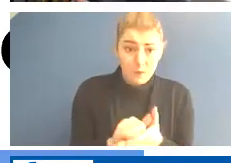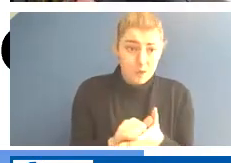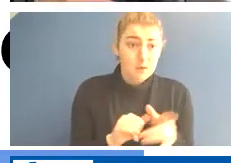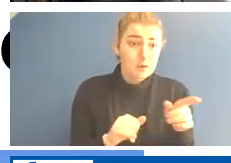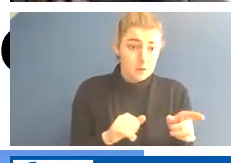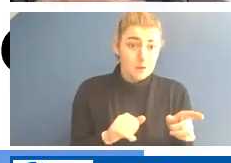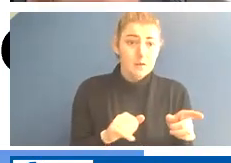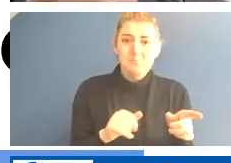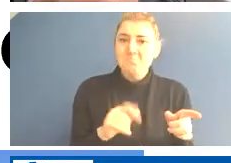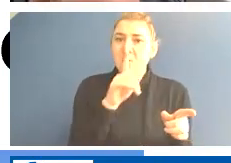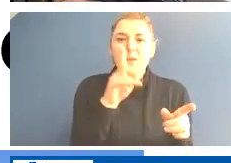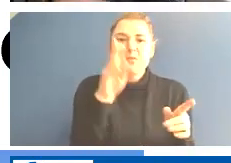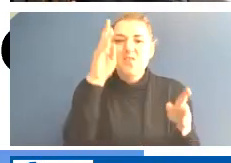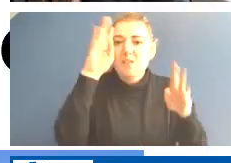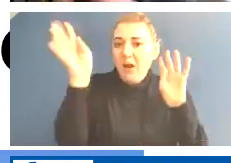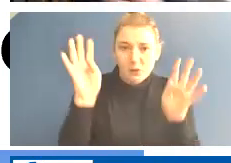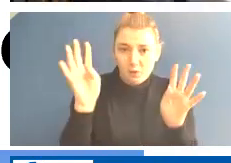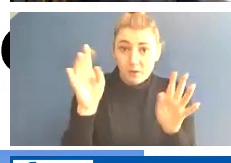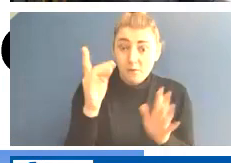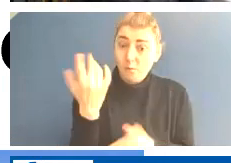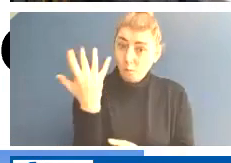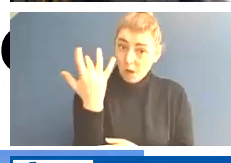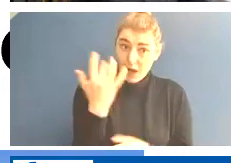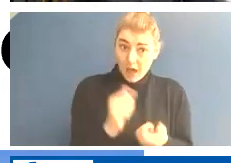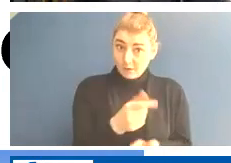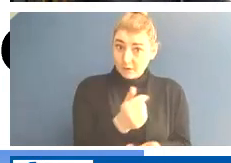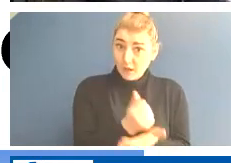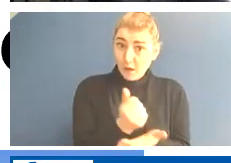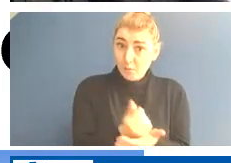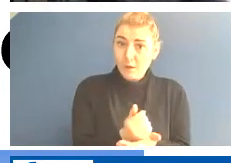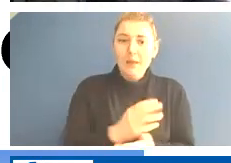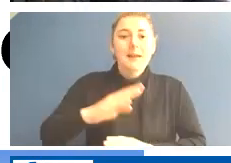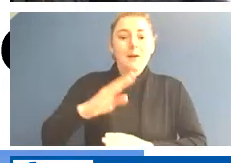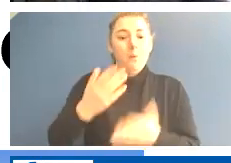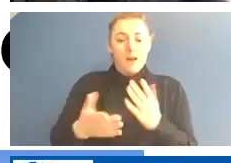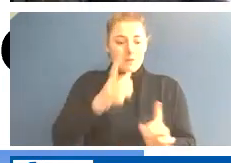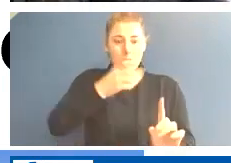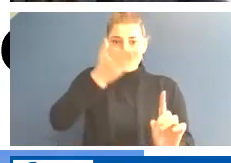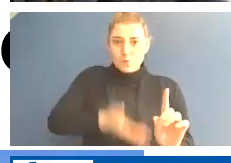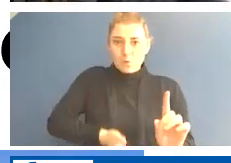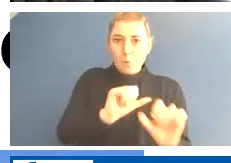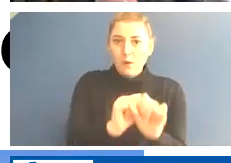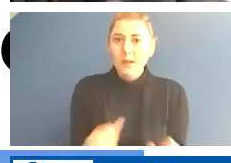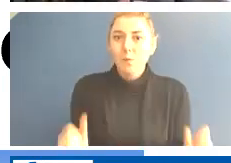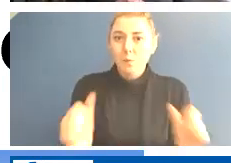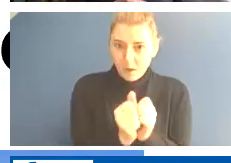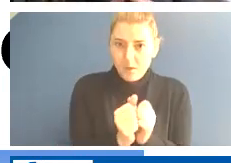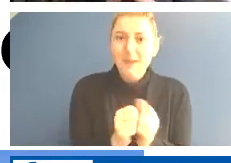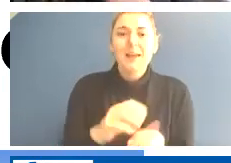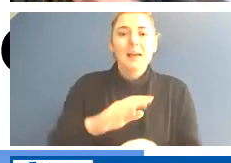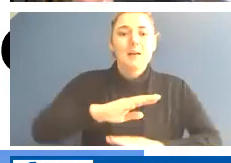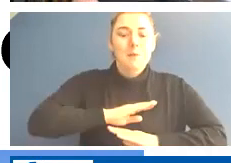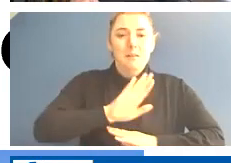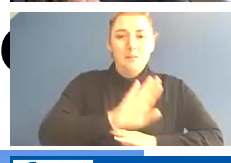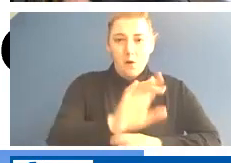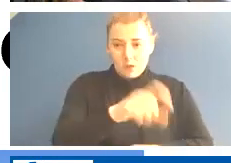get very creative. What makes it useful is that it meets the needs of the individual or individuals using it. So